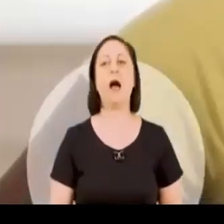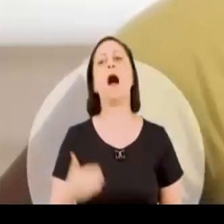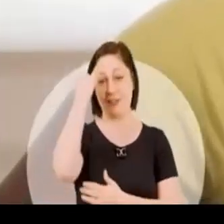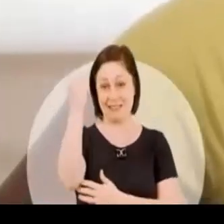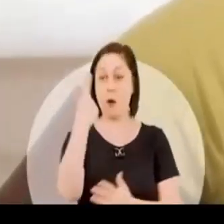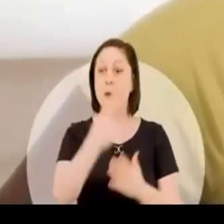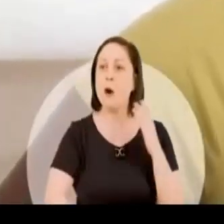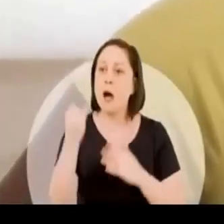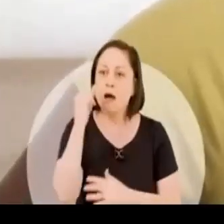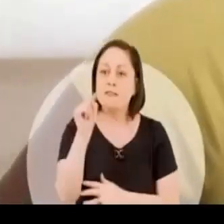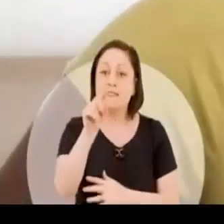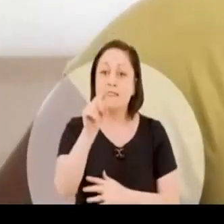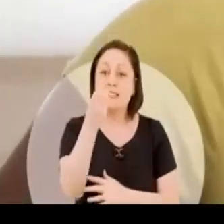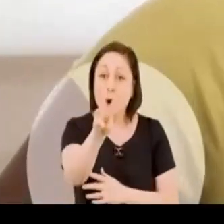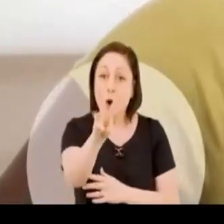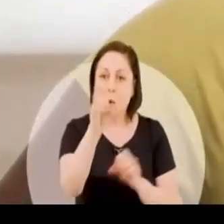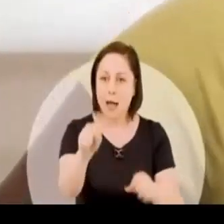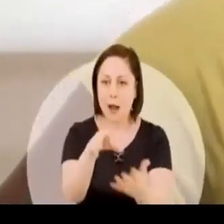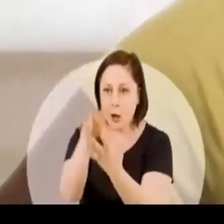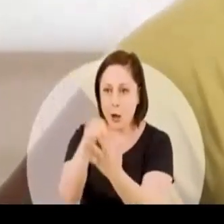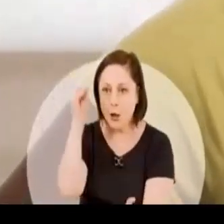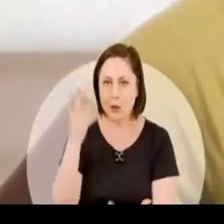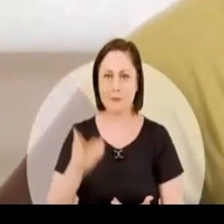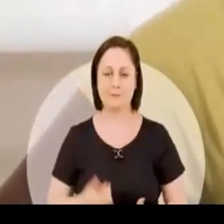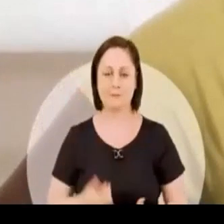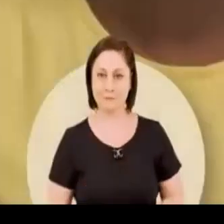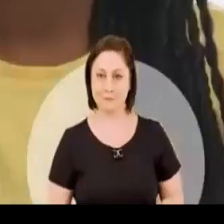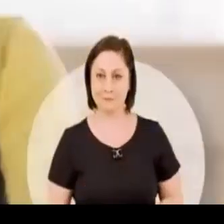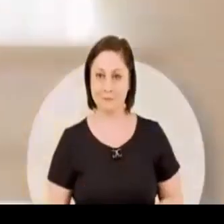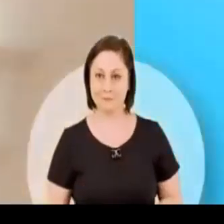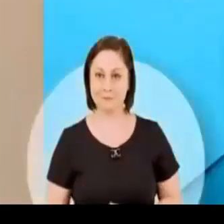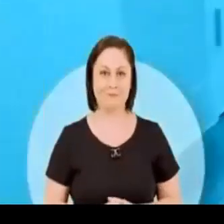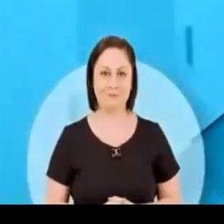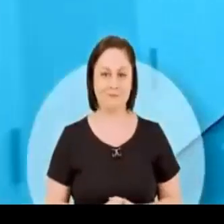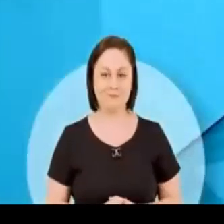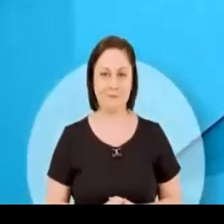I got an idea. What if we made a TV show they could learn from?